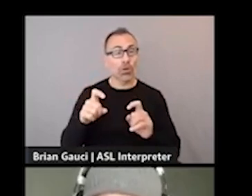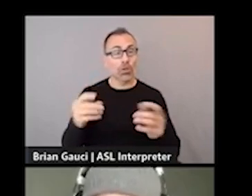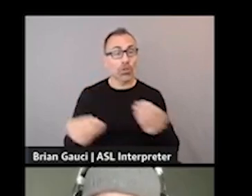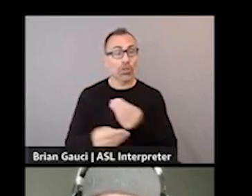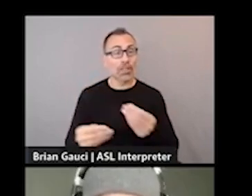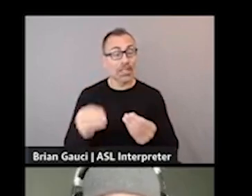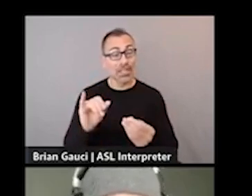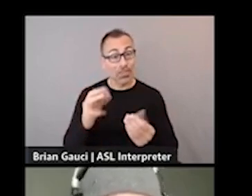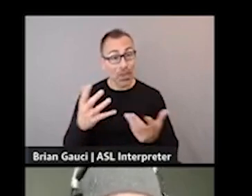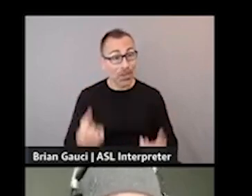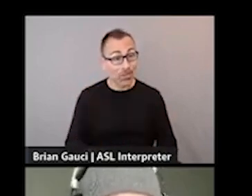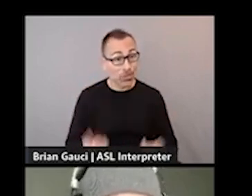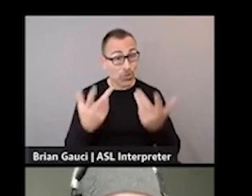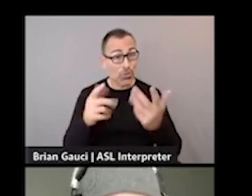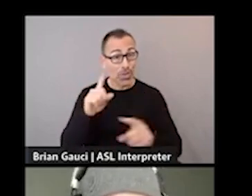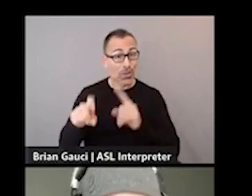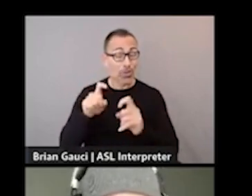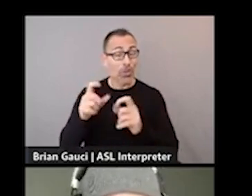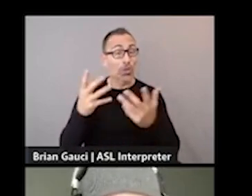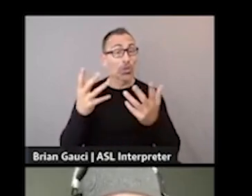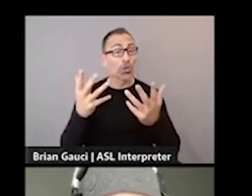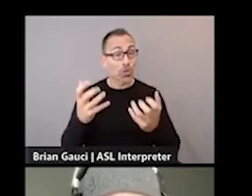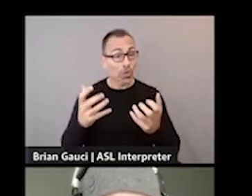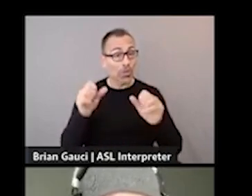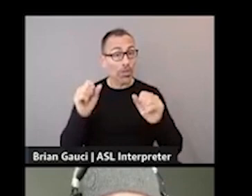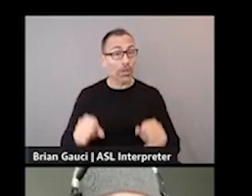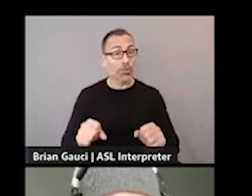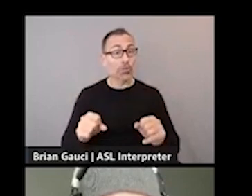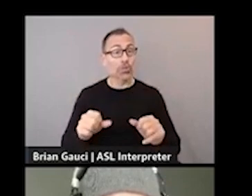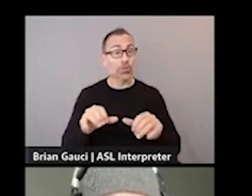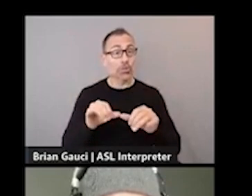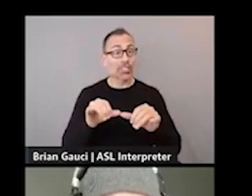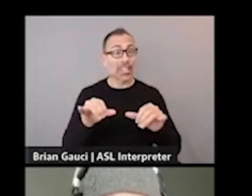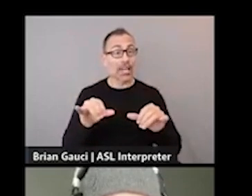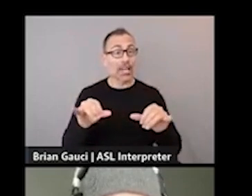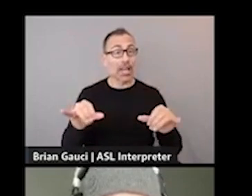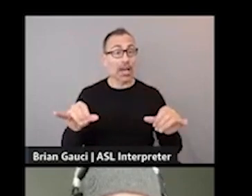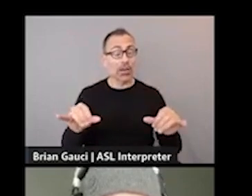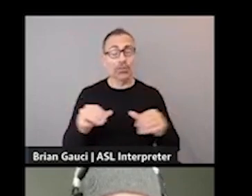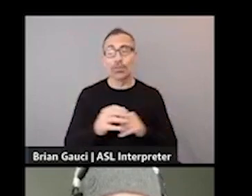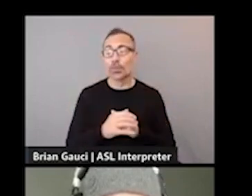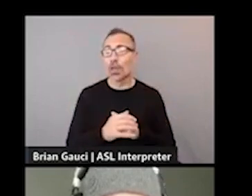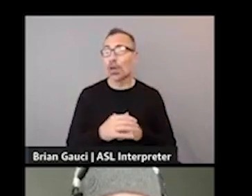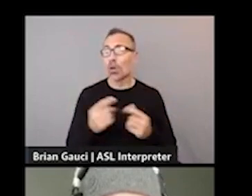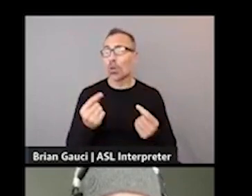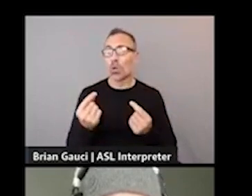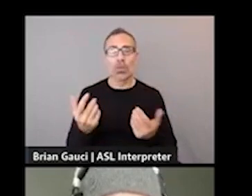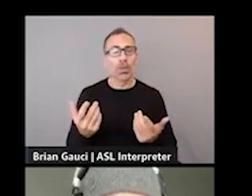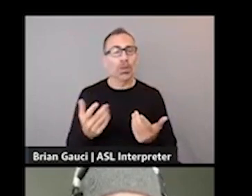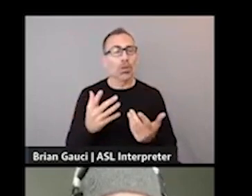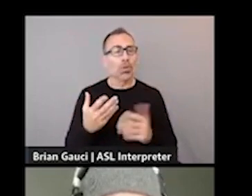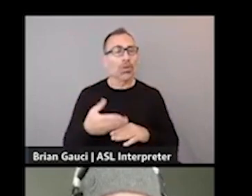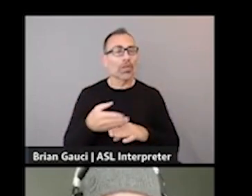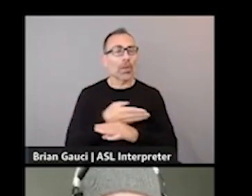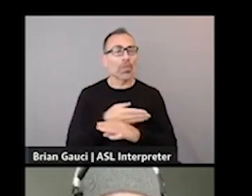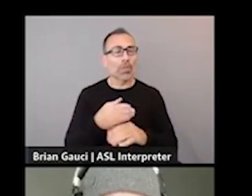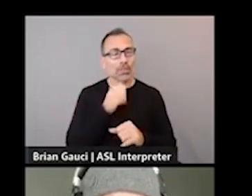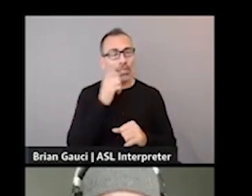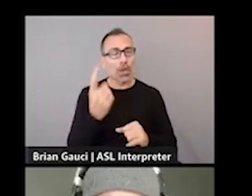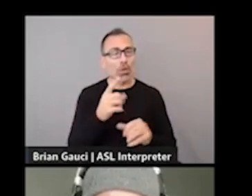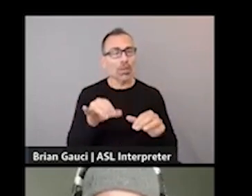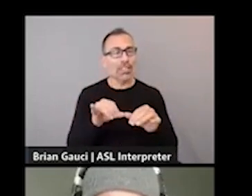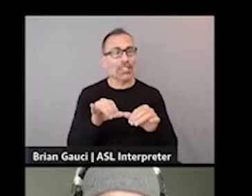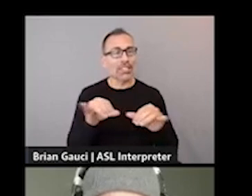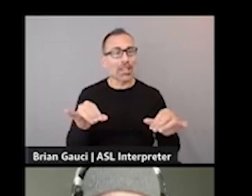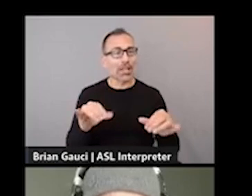many queries, you want to be able to scale out. And in those cases, what we've done is we've optimized to not just scale out the